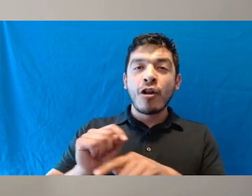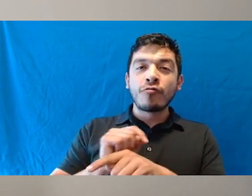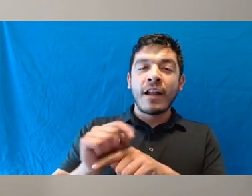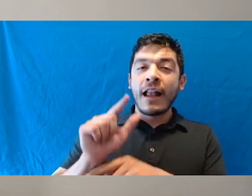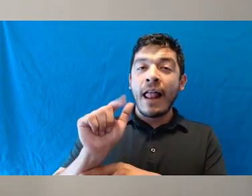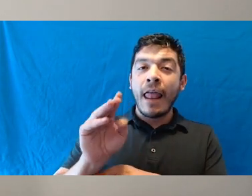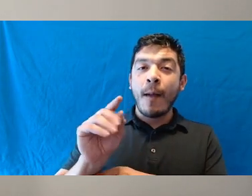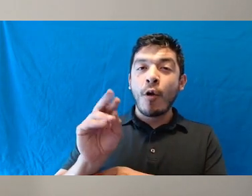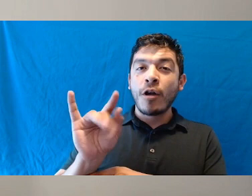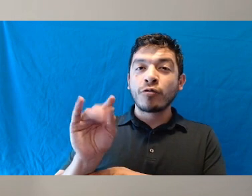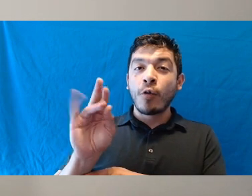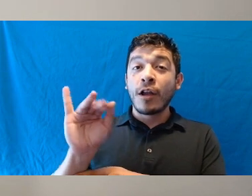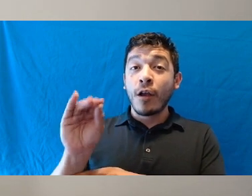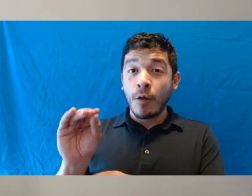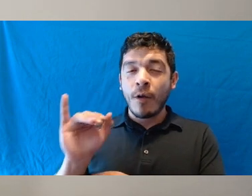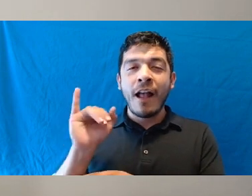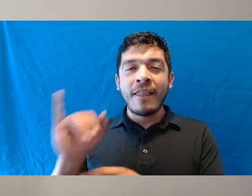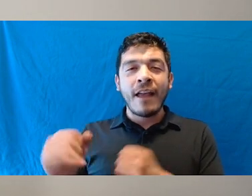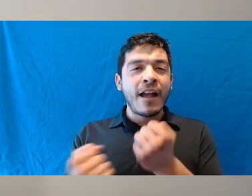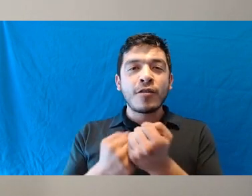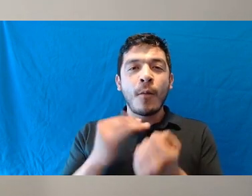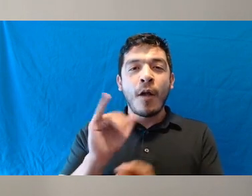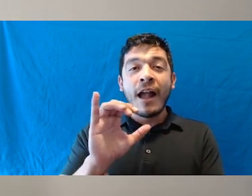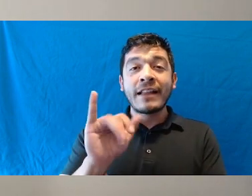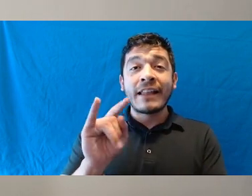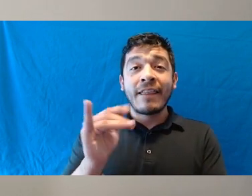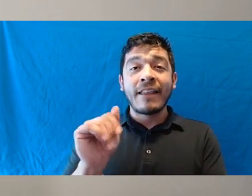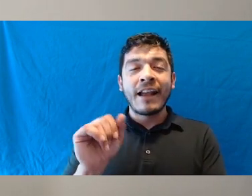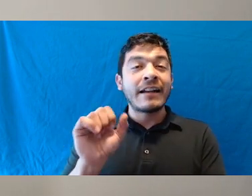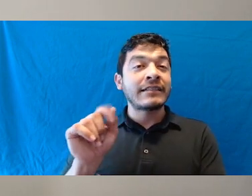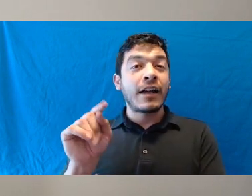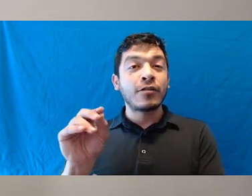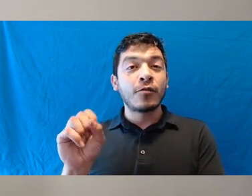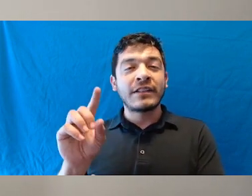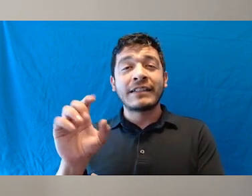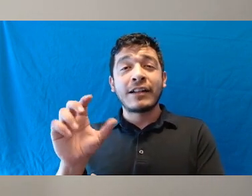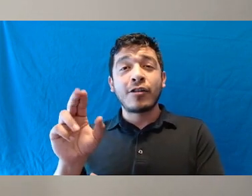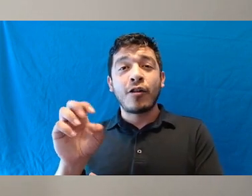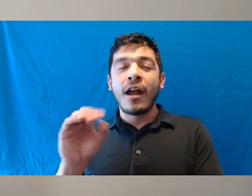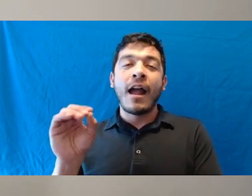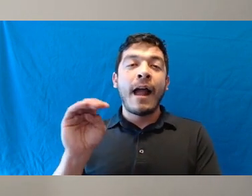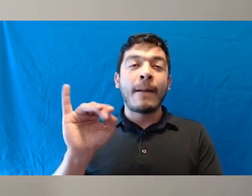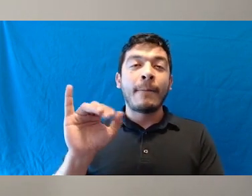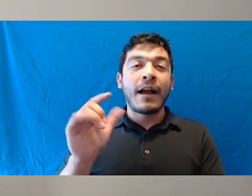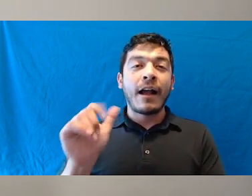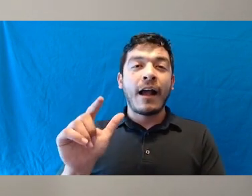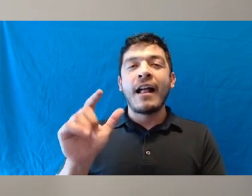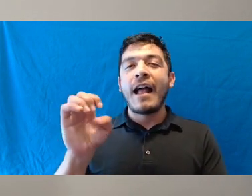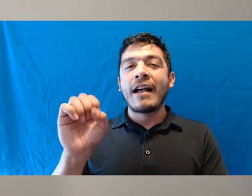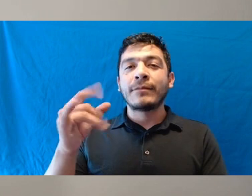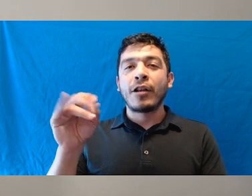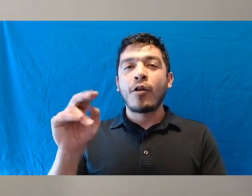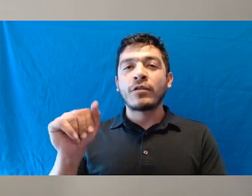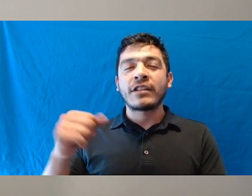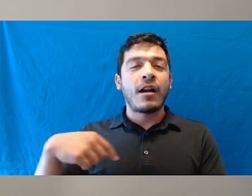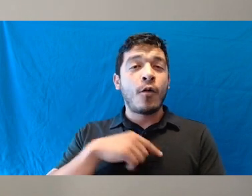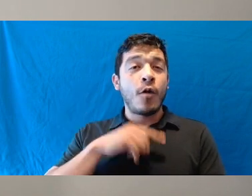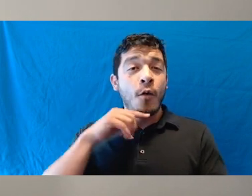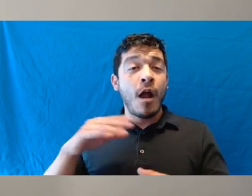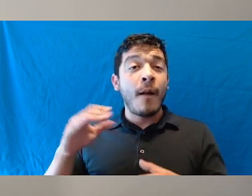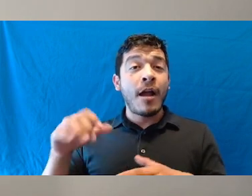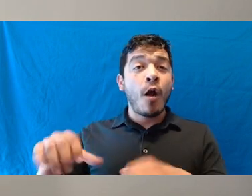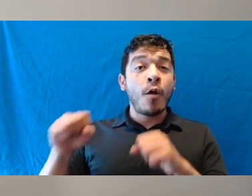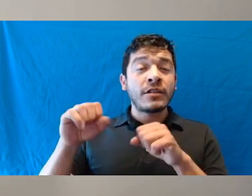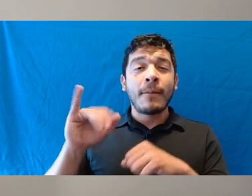is championed by Cynthia Santos de Cure and Micah Espinoza. We are going to be hosted by Arizona State University in